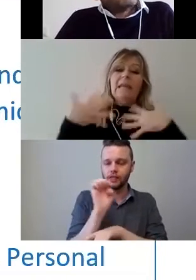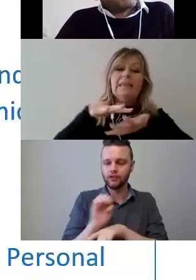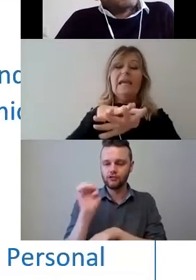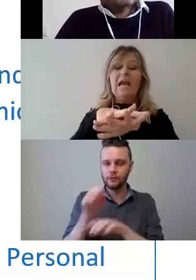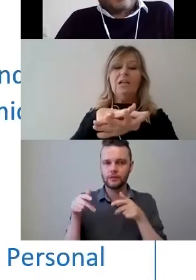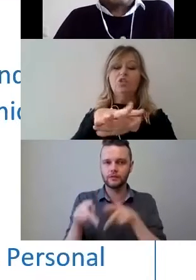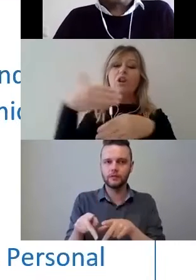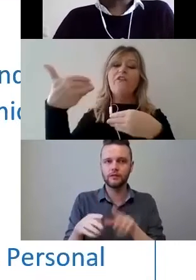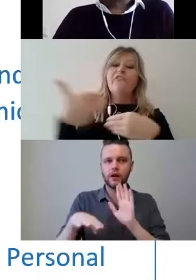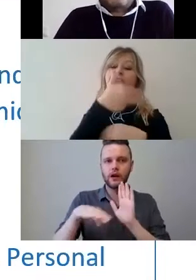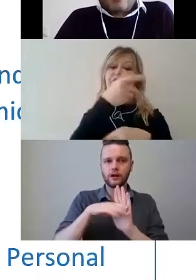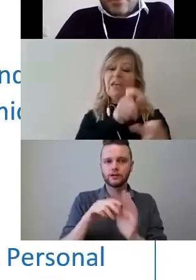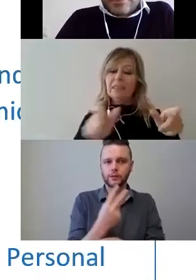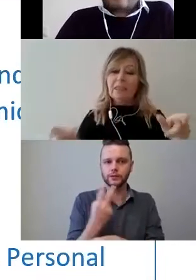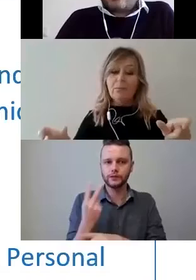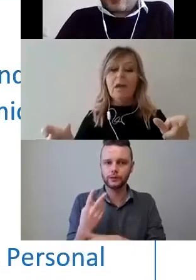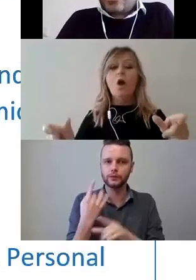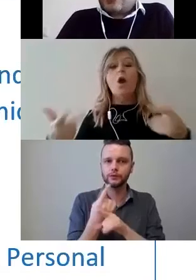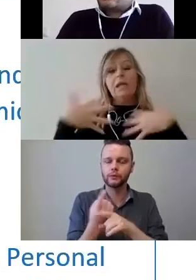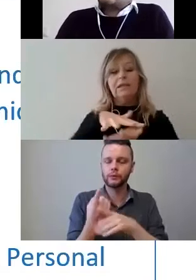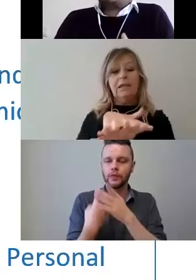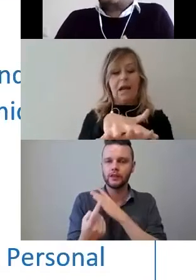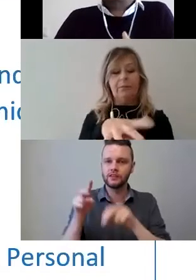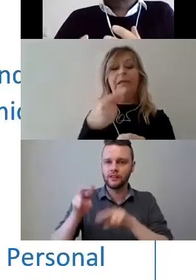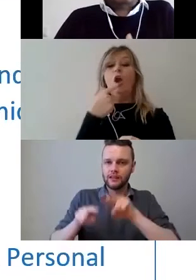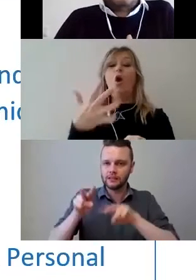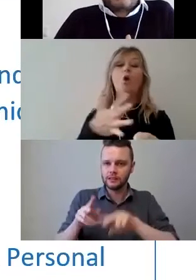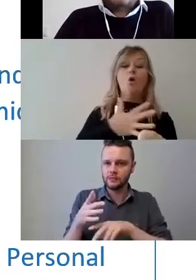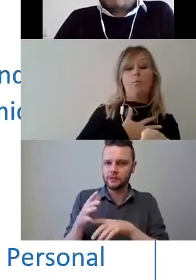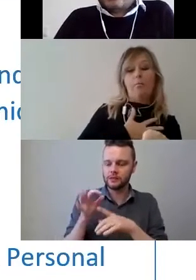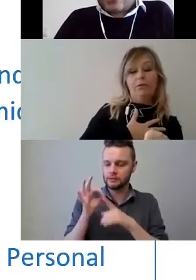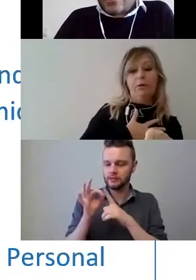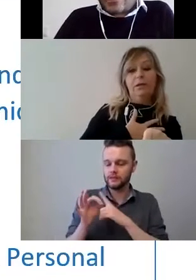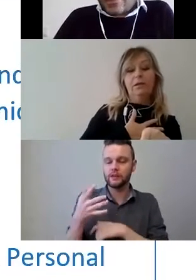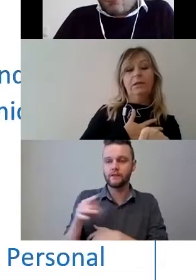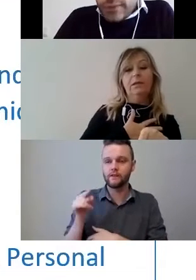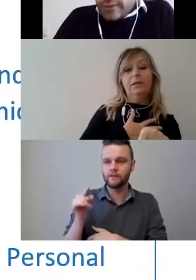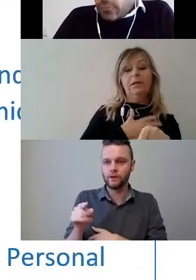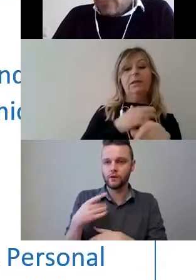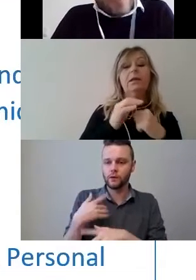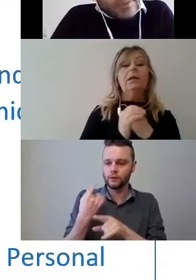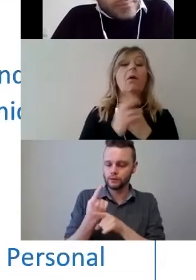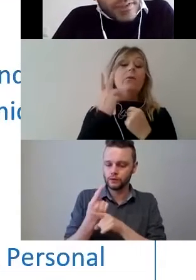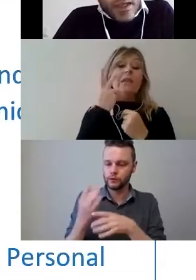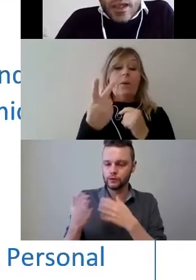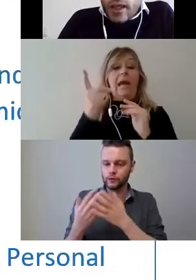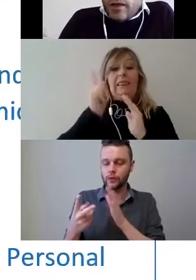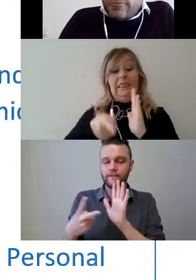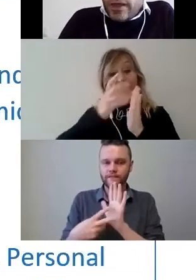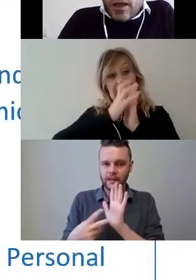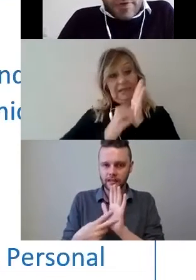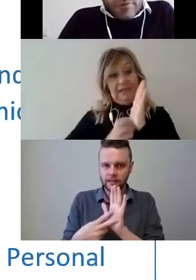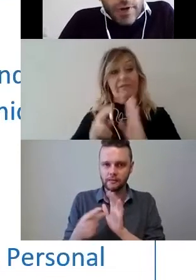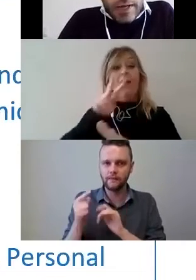Article 22 talks about the individual assessment procedures that needs to be carried out when we talk and we deal with victims